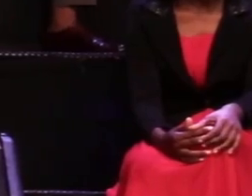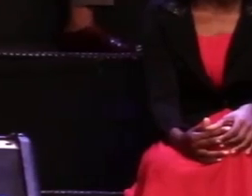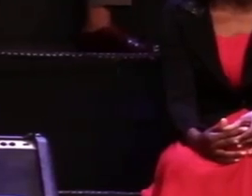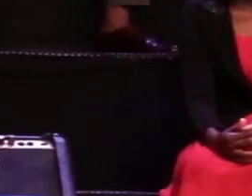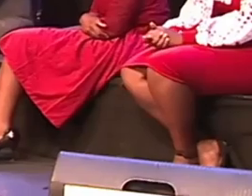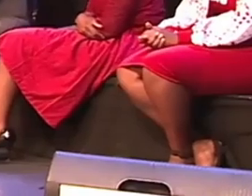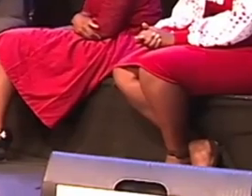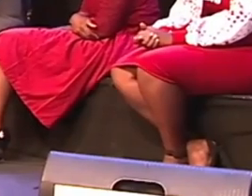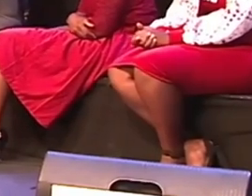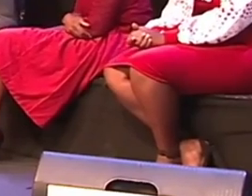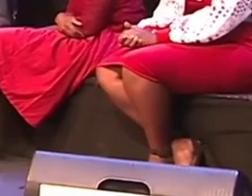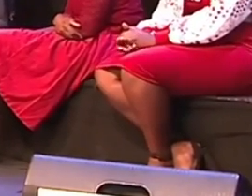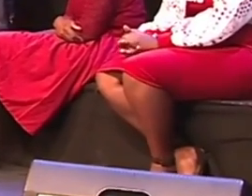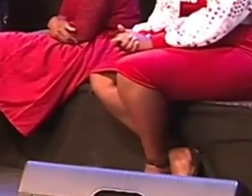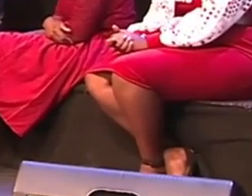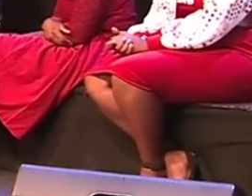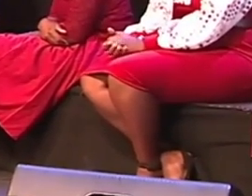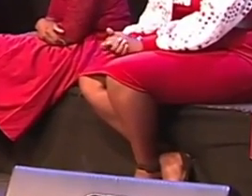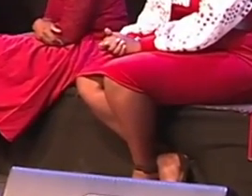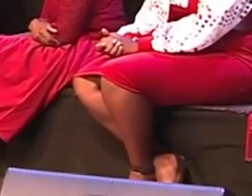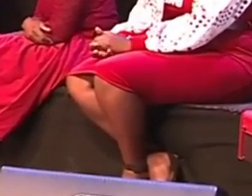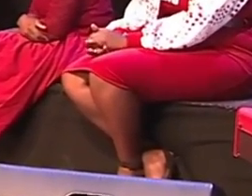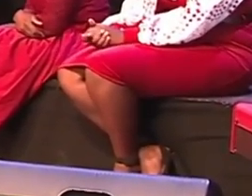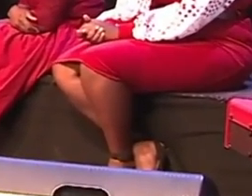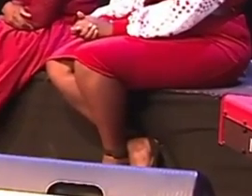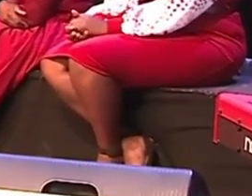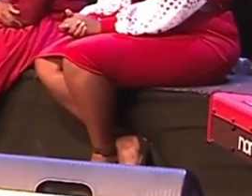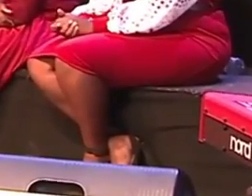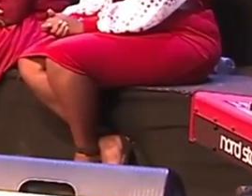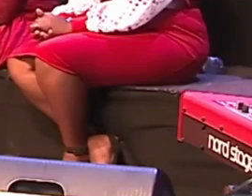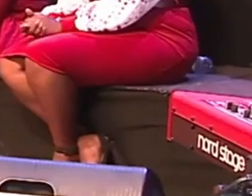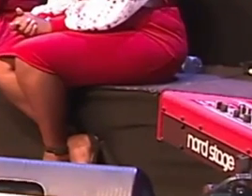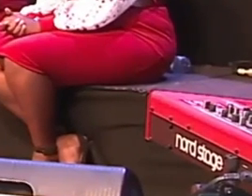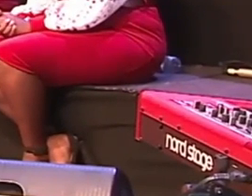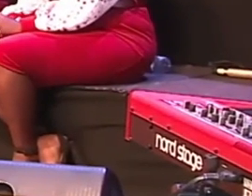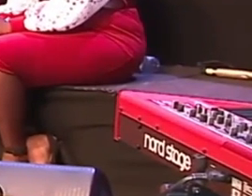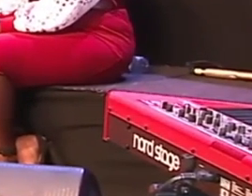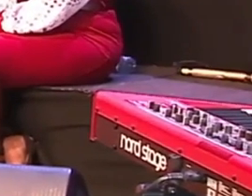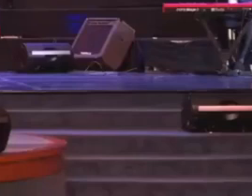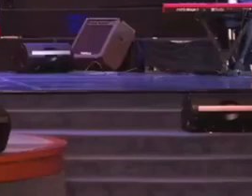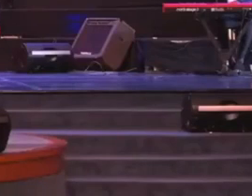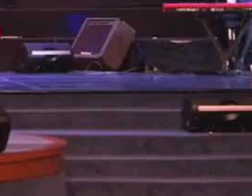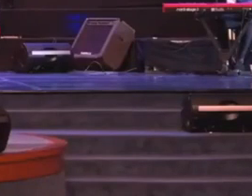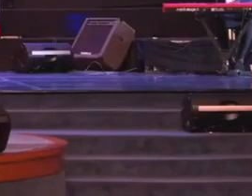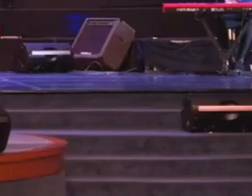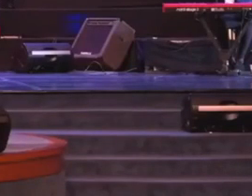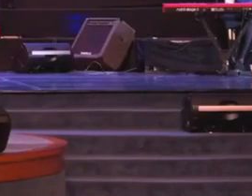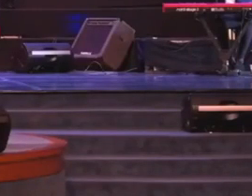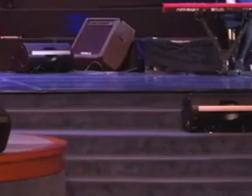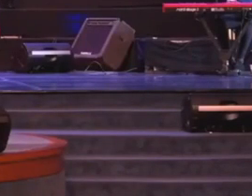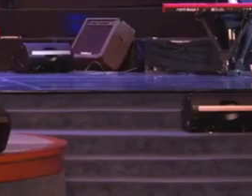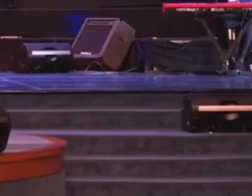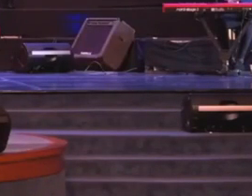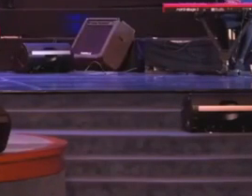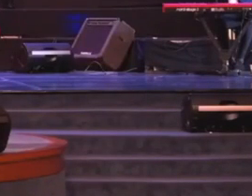gently. He will forgive if they only believe. Rescue